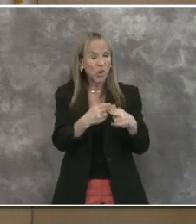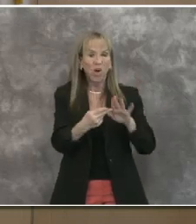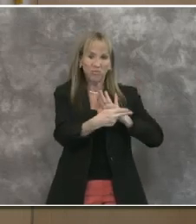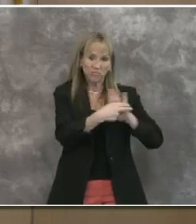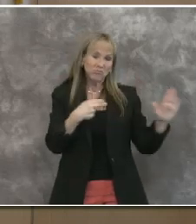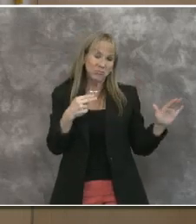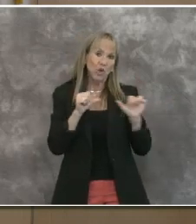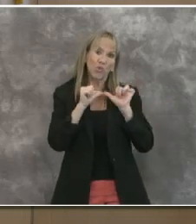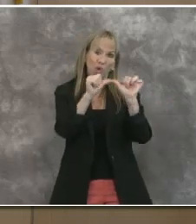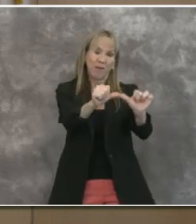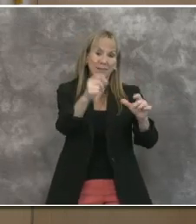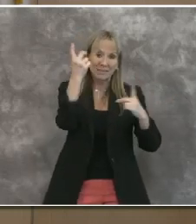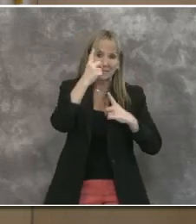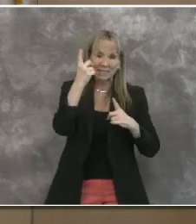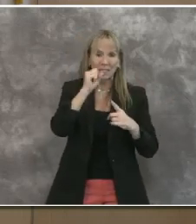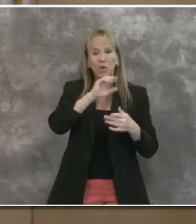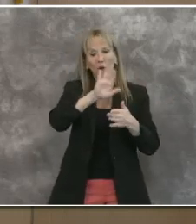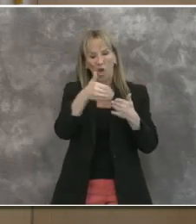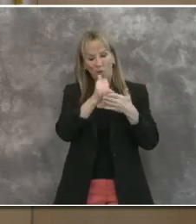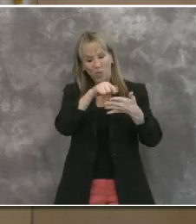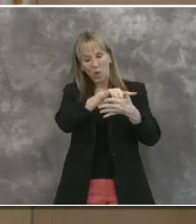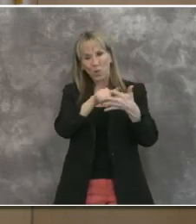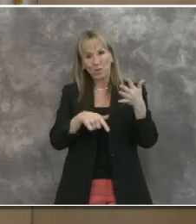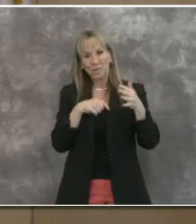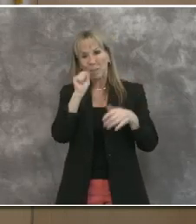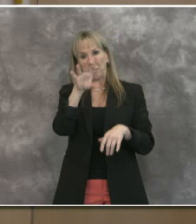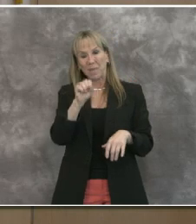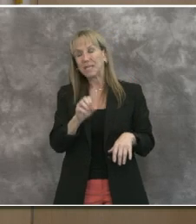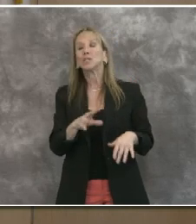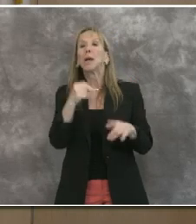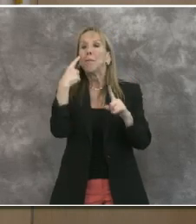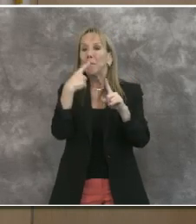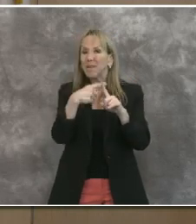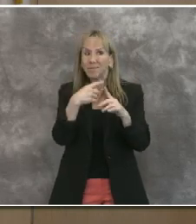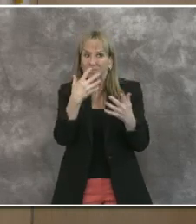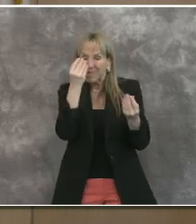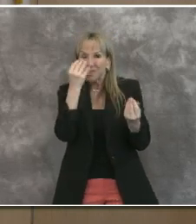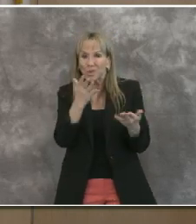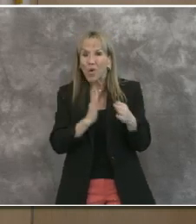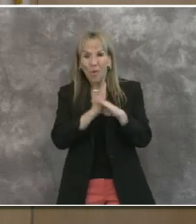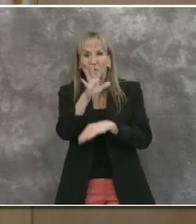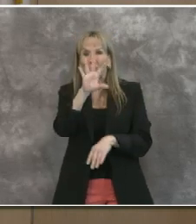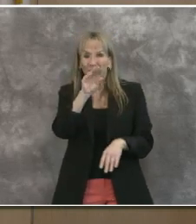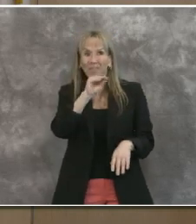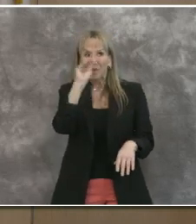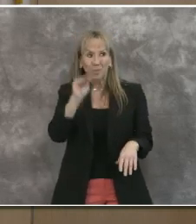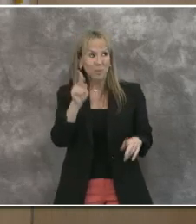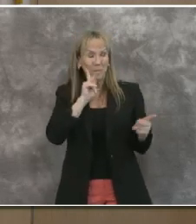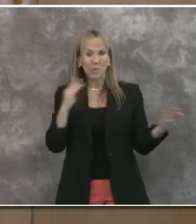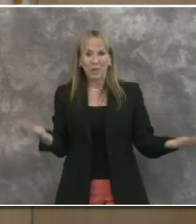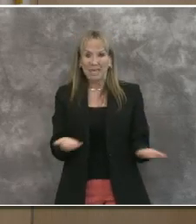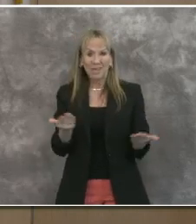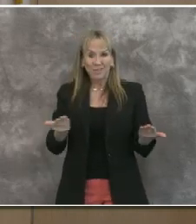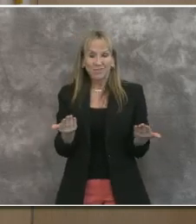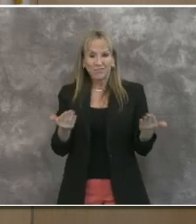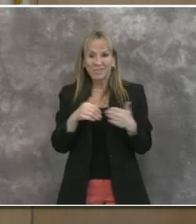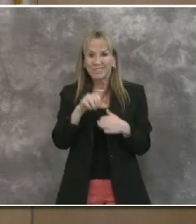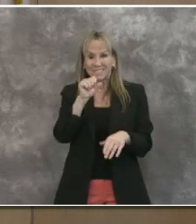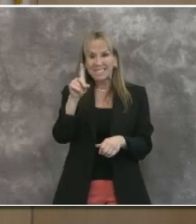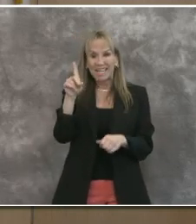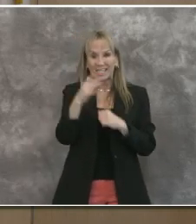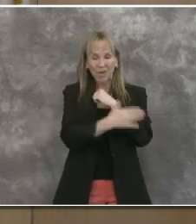underlying medical conditions. And again, well over 50% of our population has at least one type